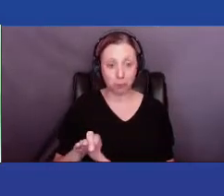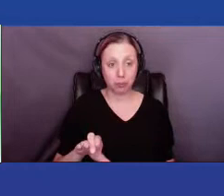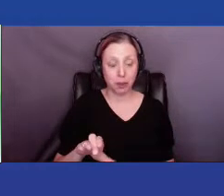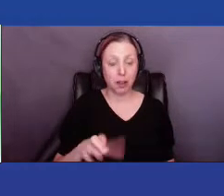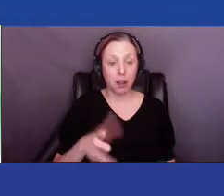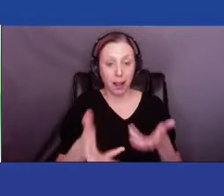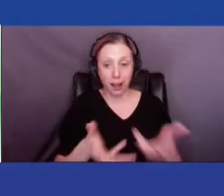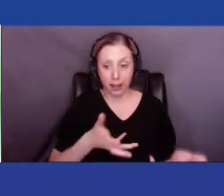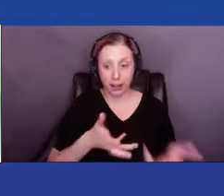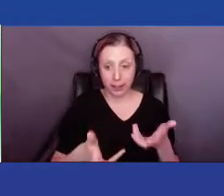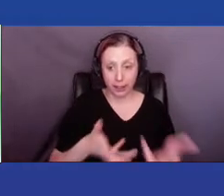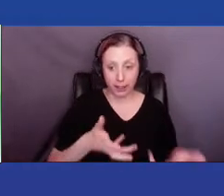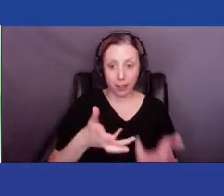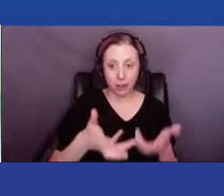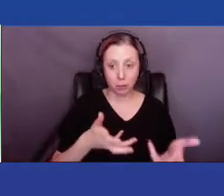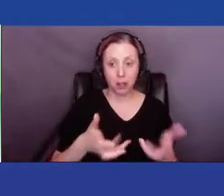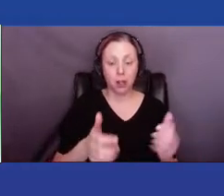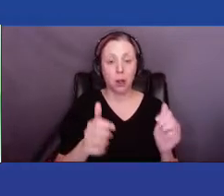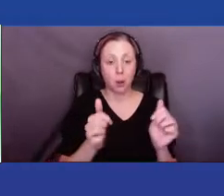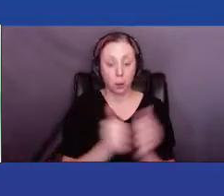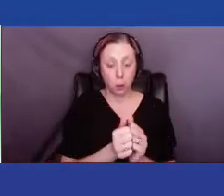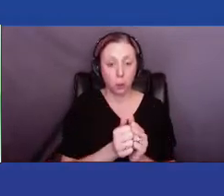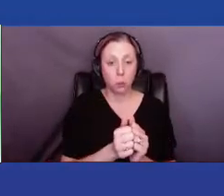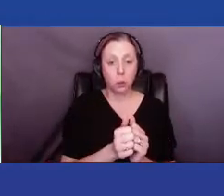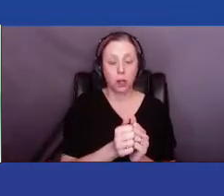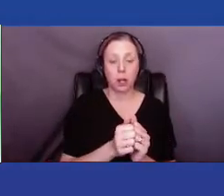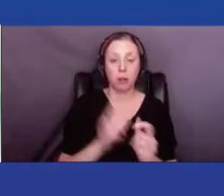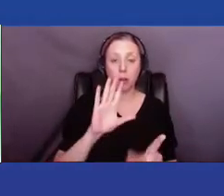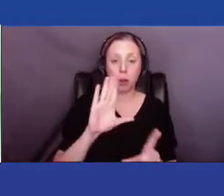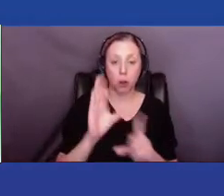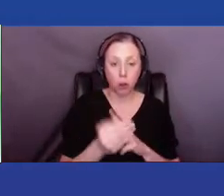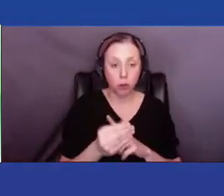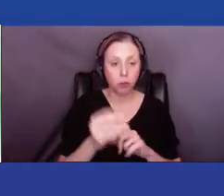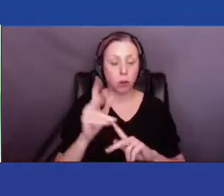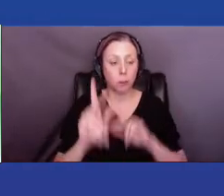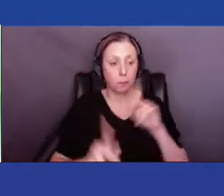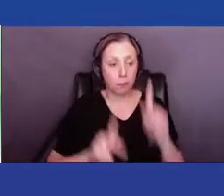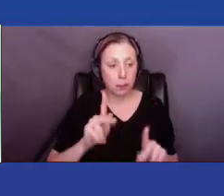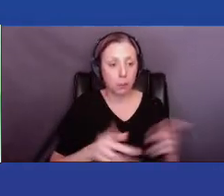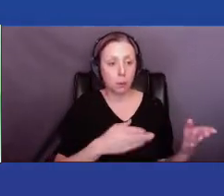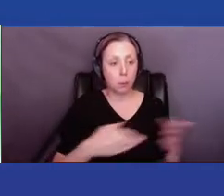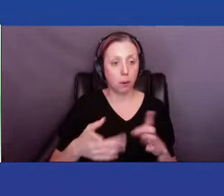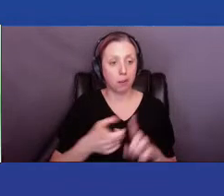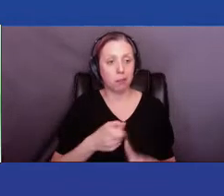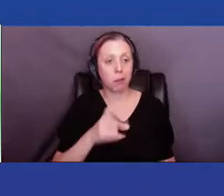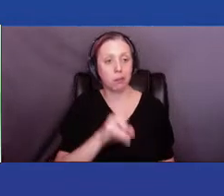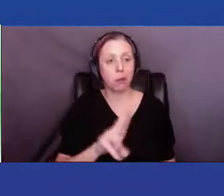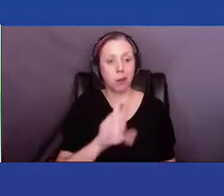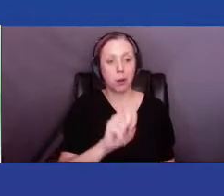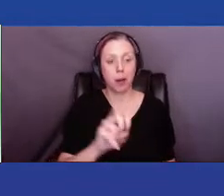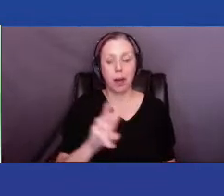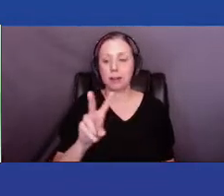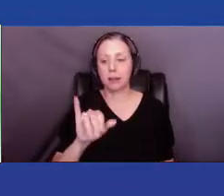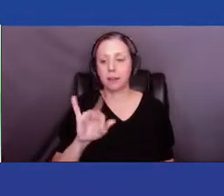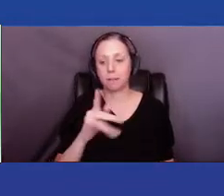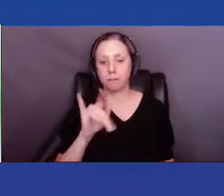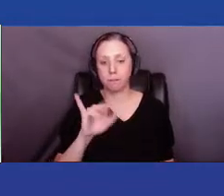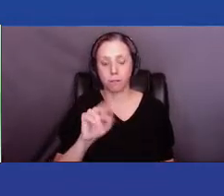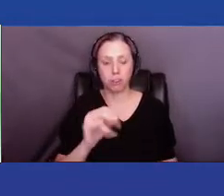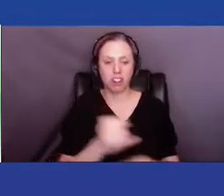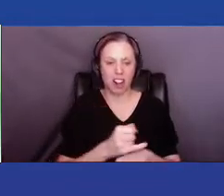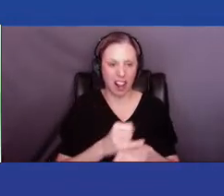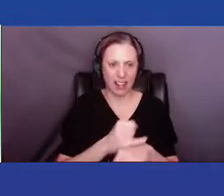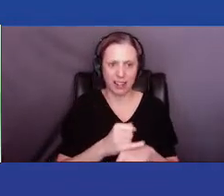that we've done with culture bearers from the US Virgin Islands, bringing together probably more collaborators than I could